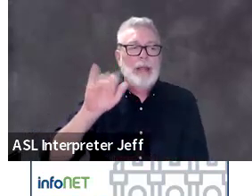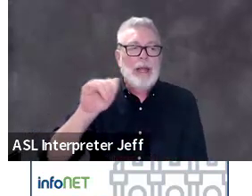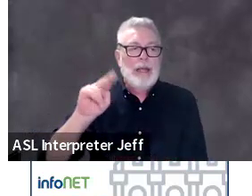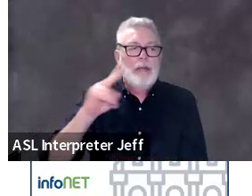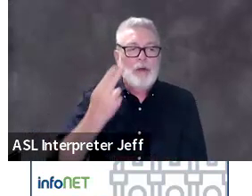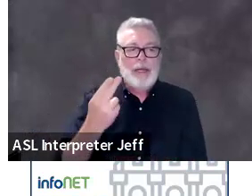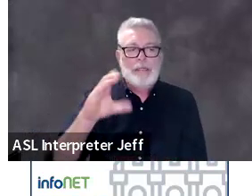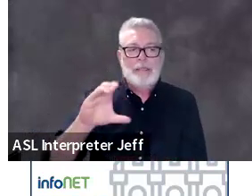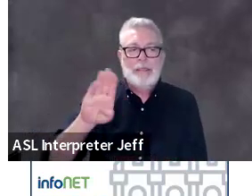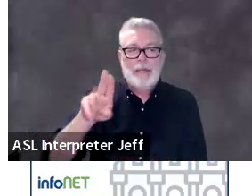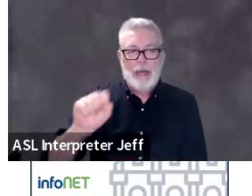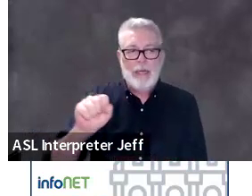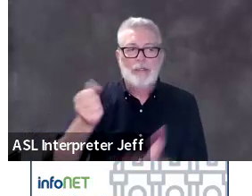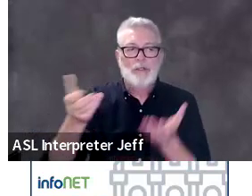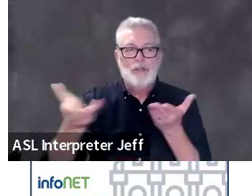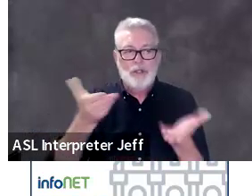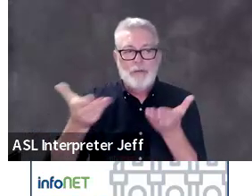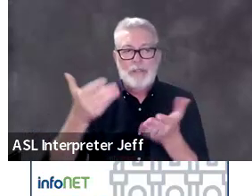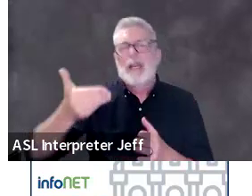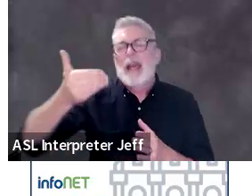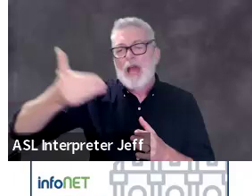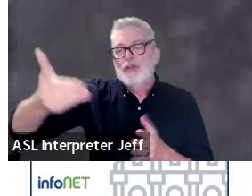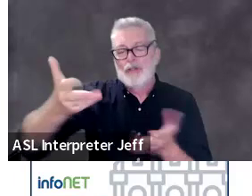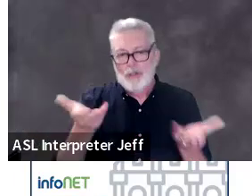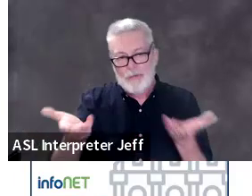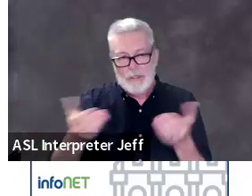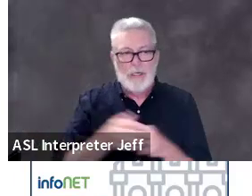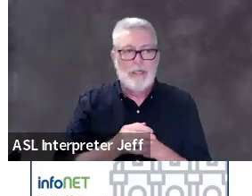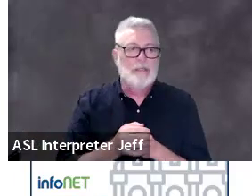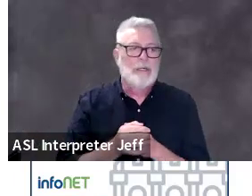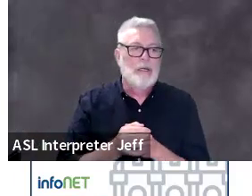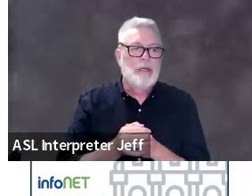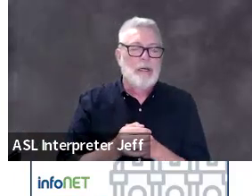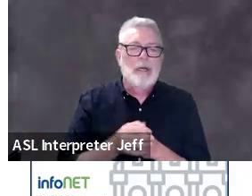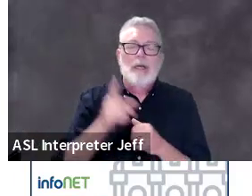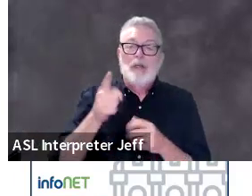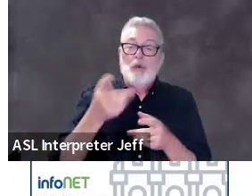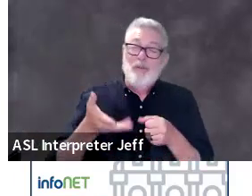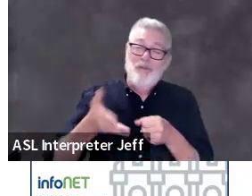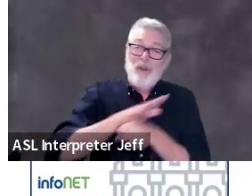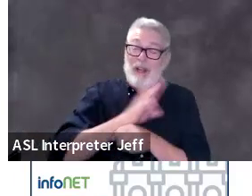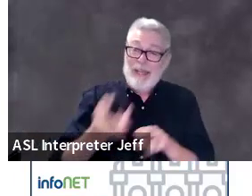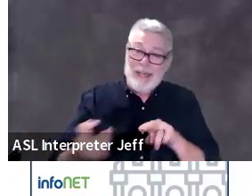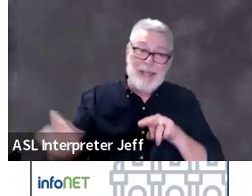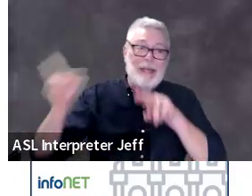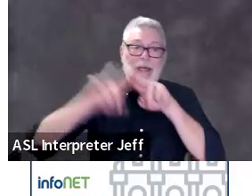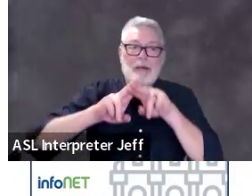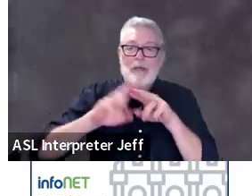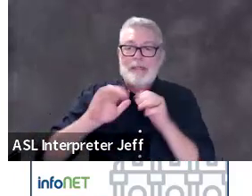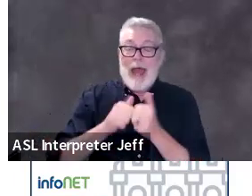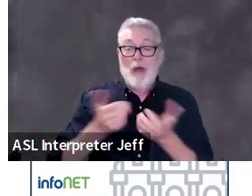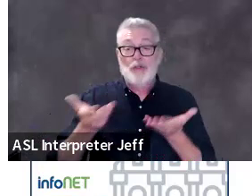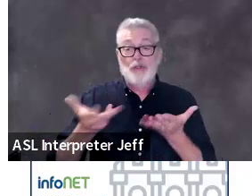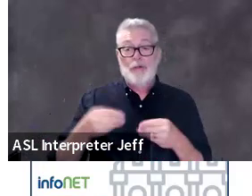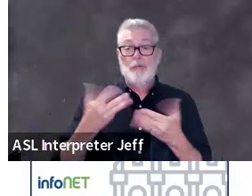community-based services, intermittent services. To fully increase those the way that providers